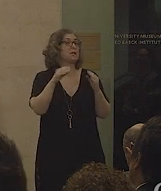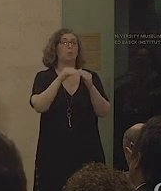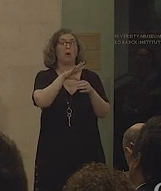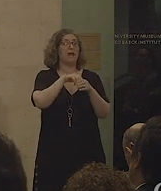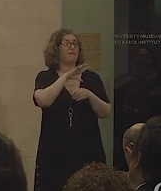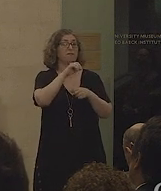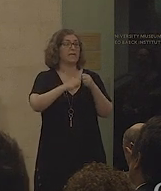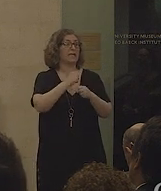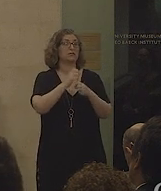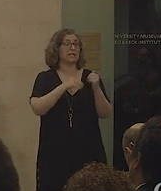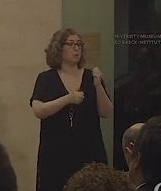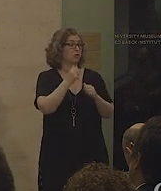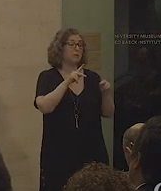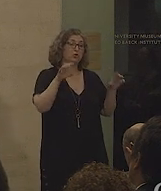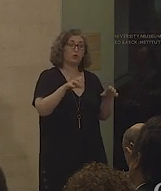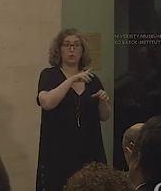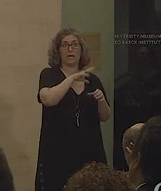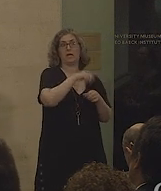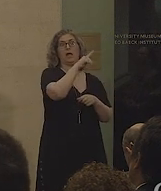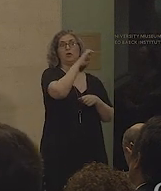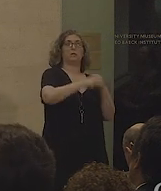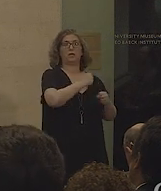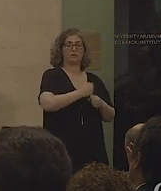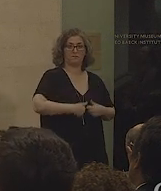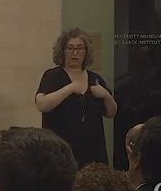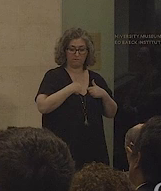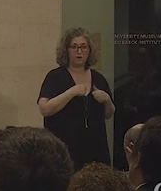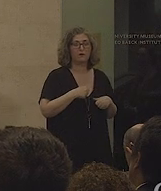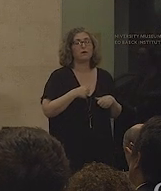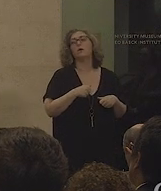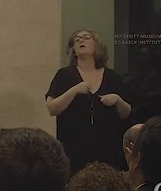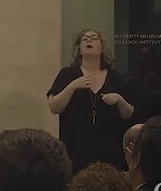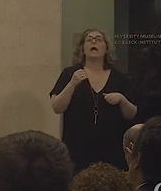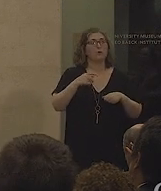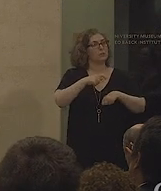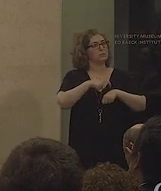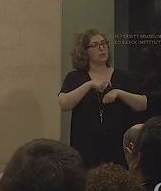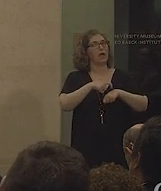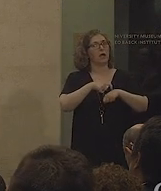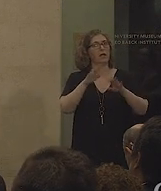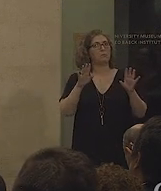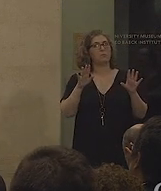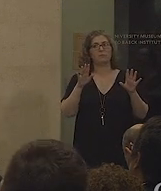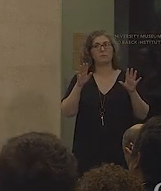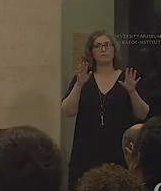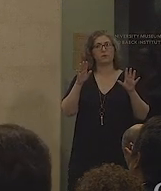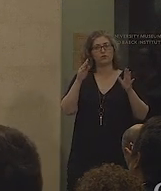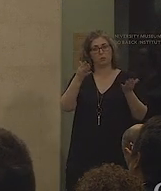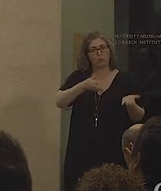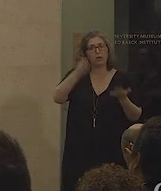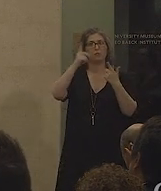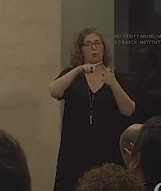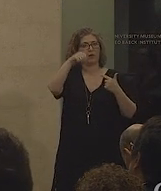years than most people will in 100, and that for that it was time to use him and bring him to